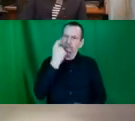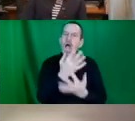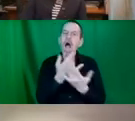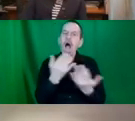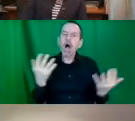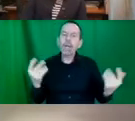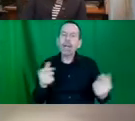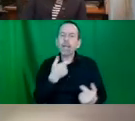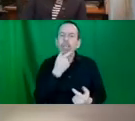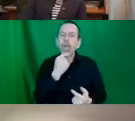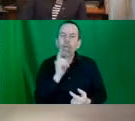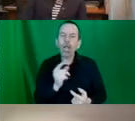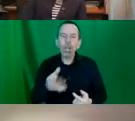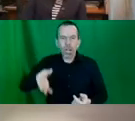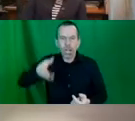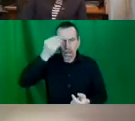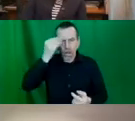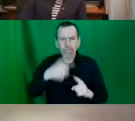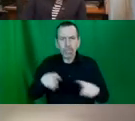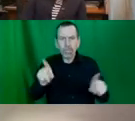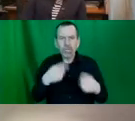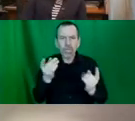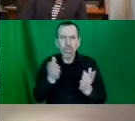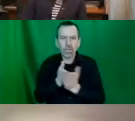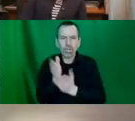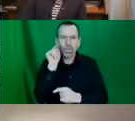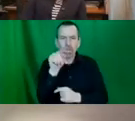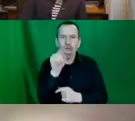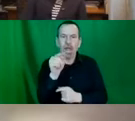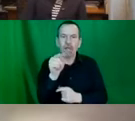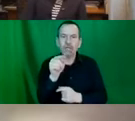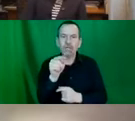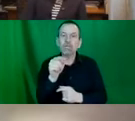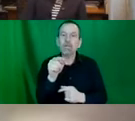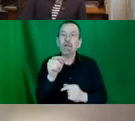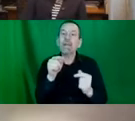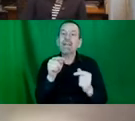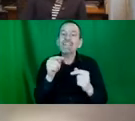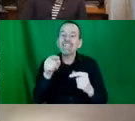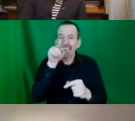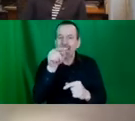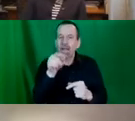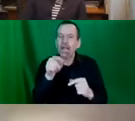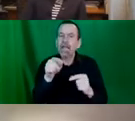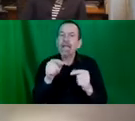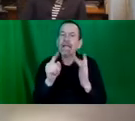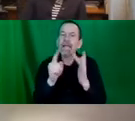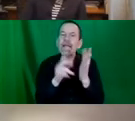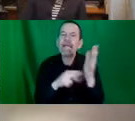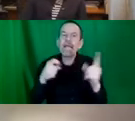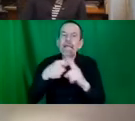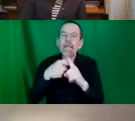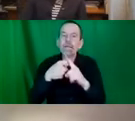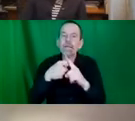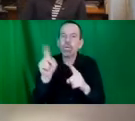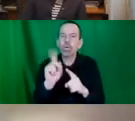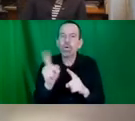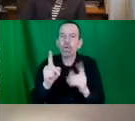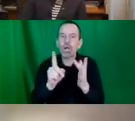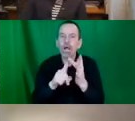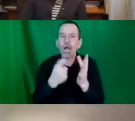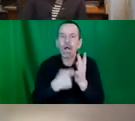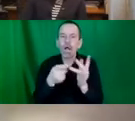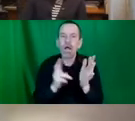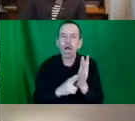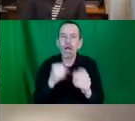very lucky. The media is iron gall ink, which has severely degraded in places. I have disbound the volume and completed